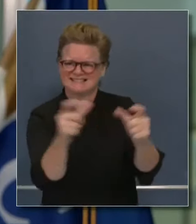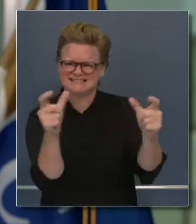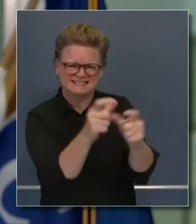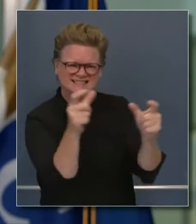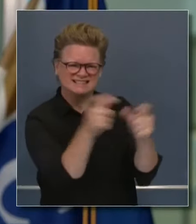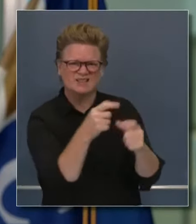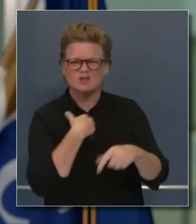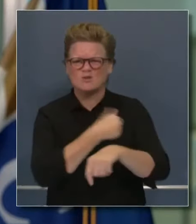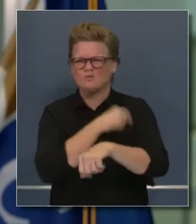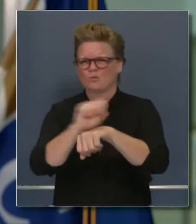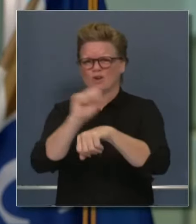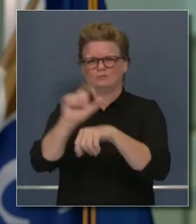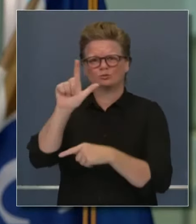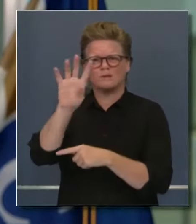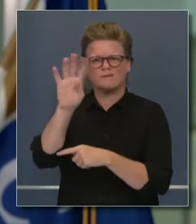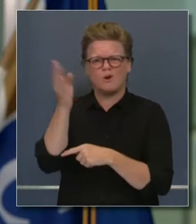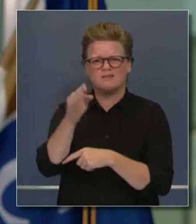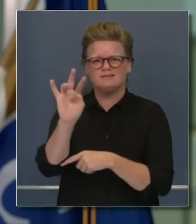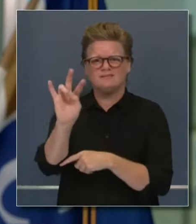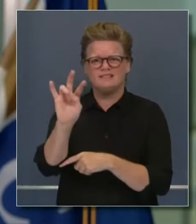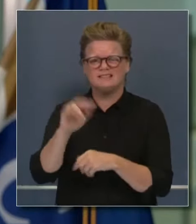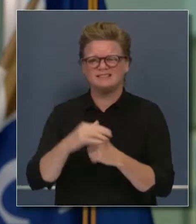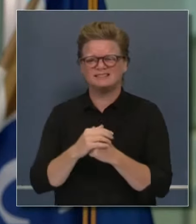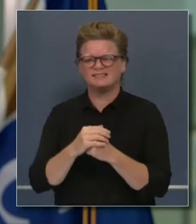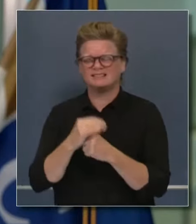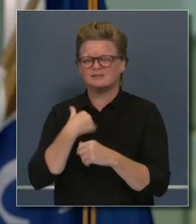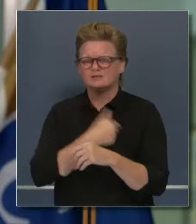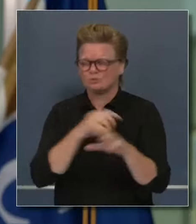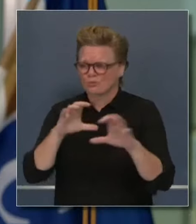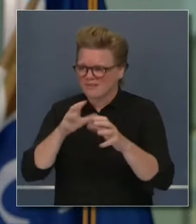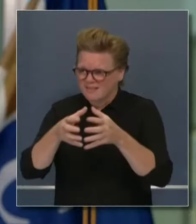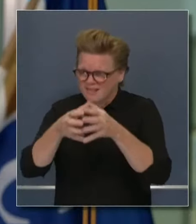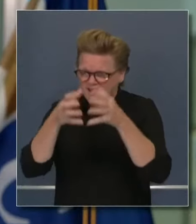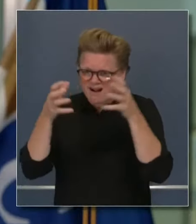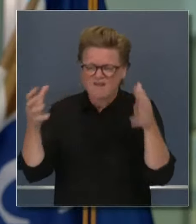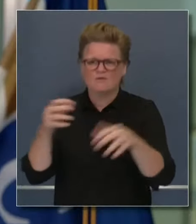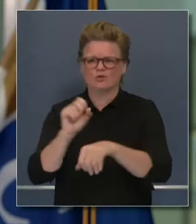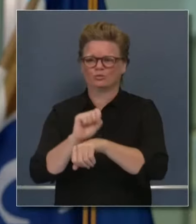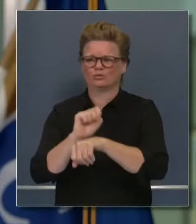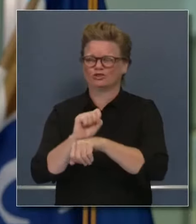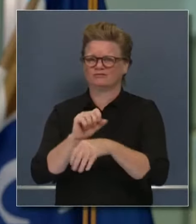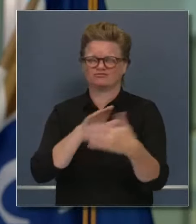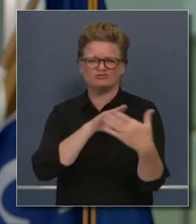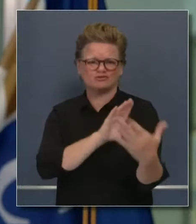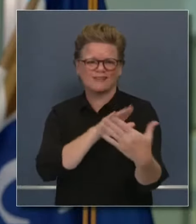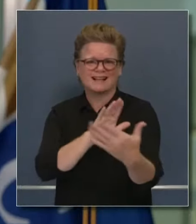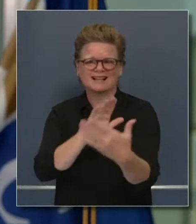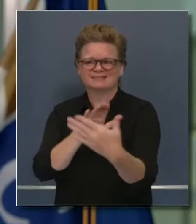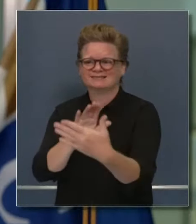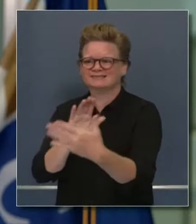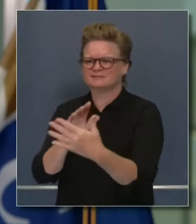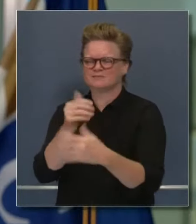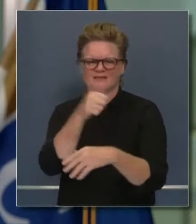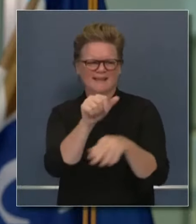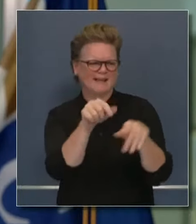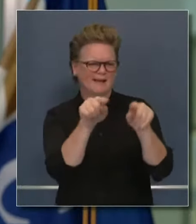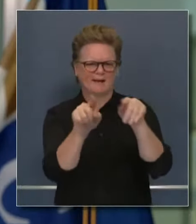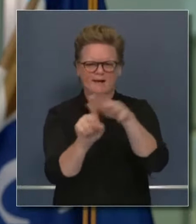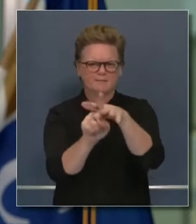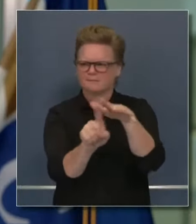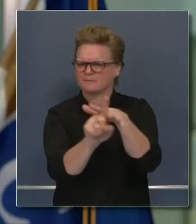stretch the day as much as I can. Weekends are an opportunity to work and to address issues as well as try to